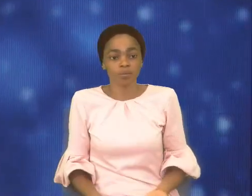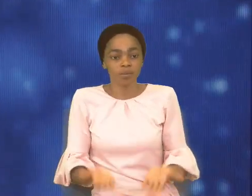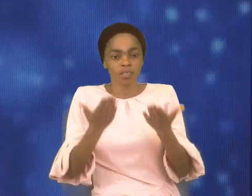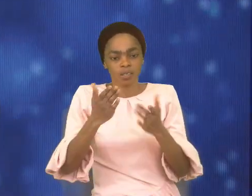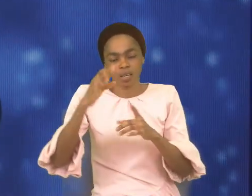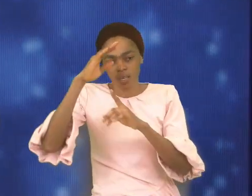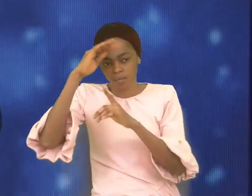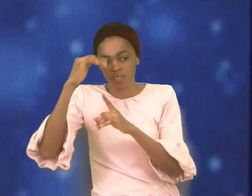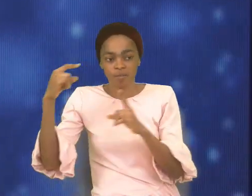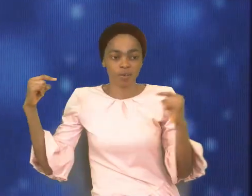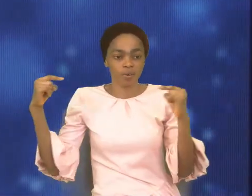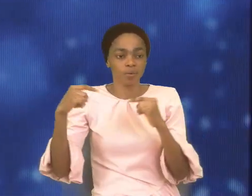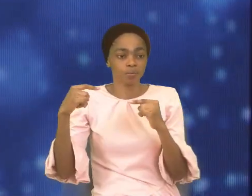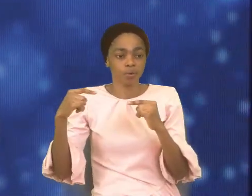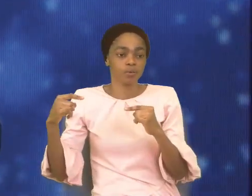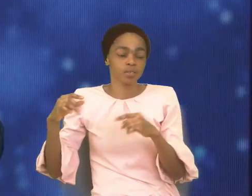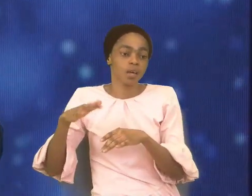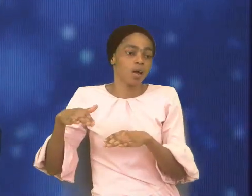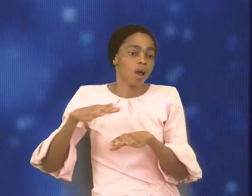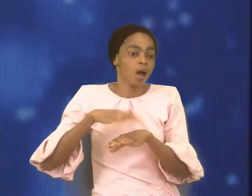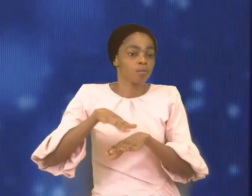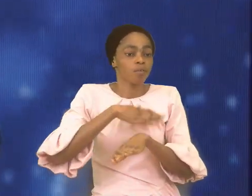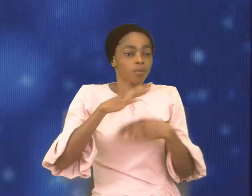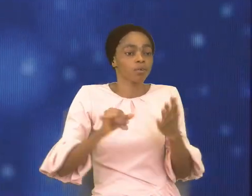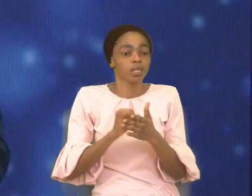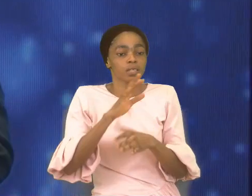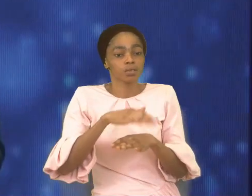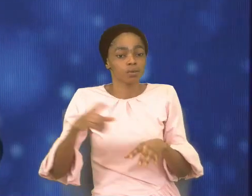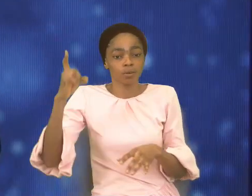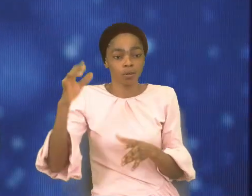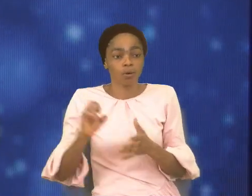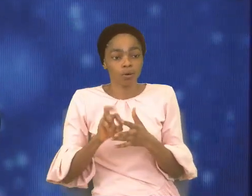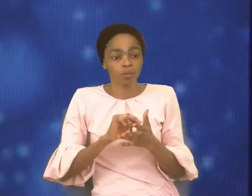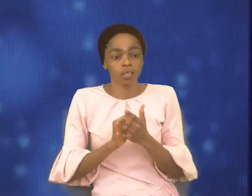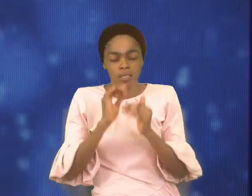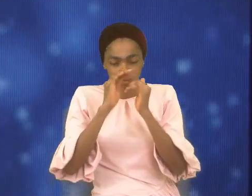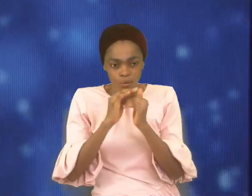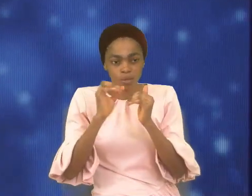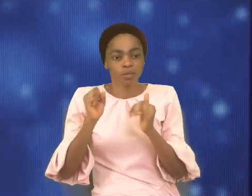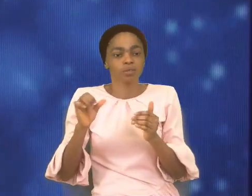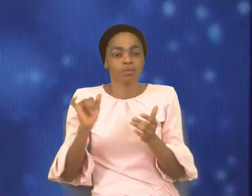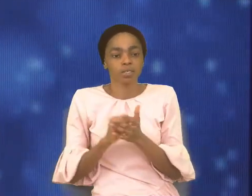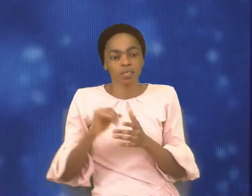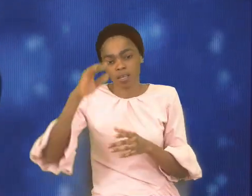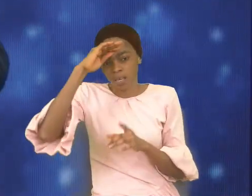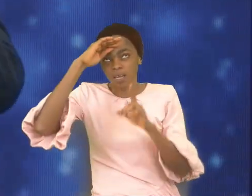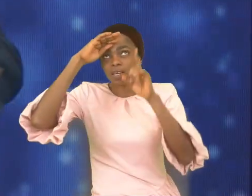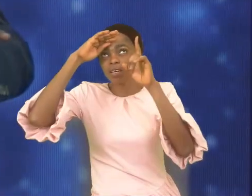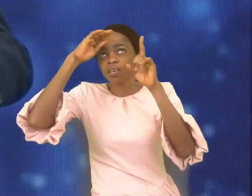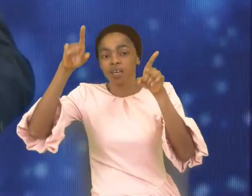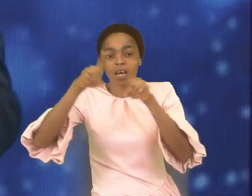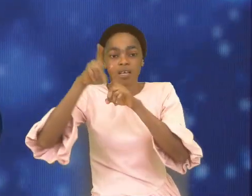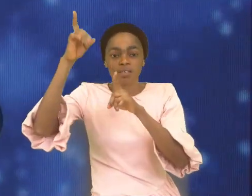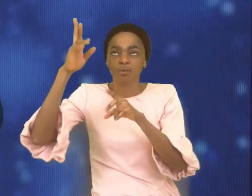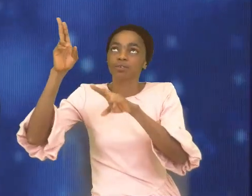so that he as God sitteth in the temple of God,